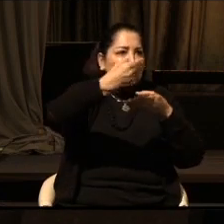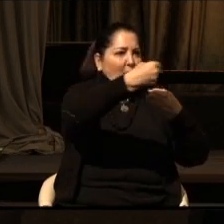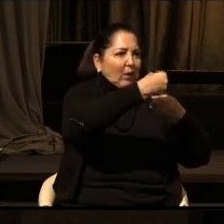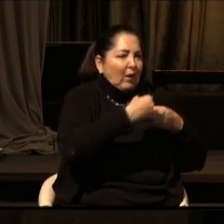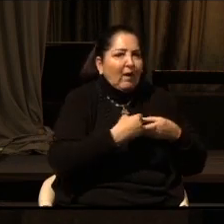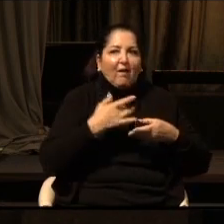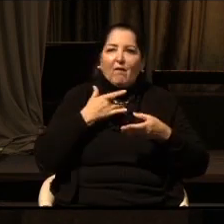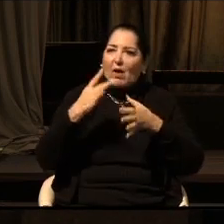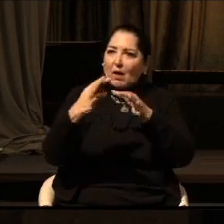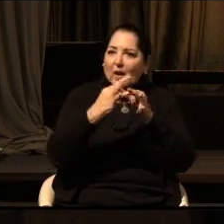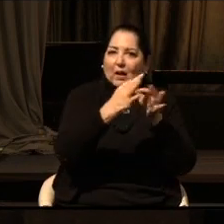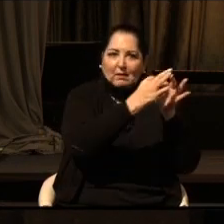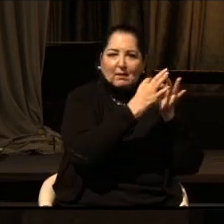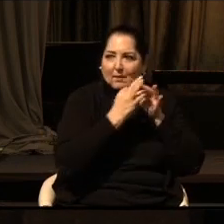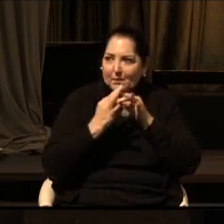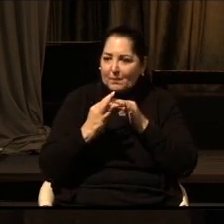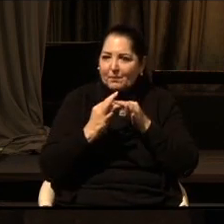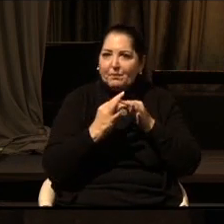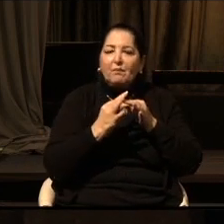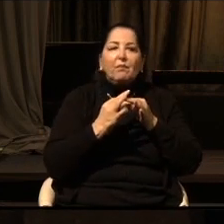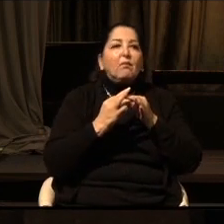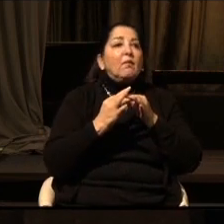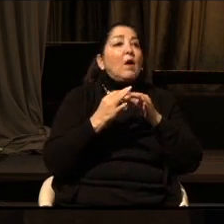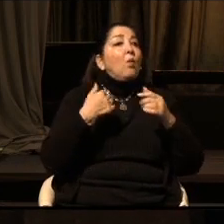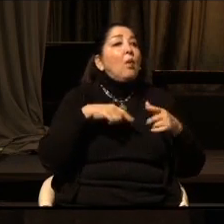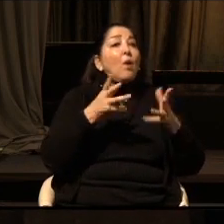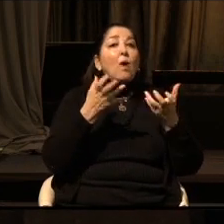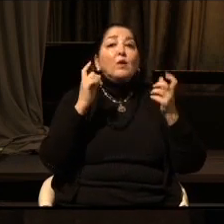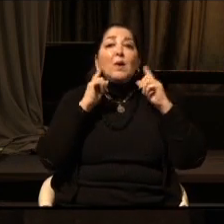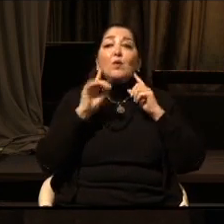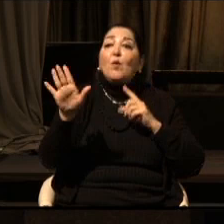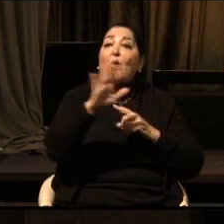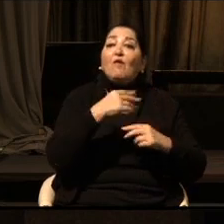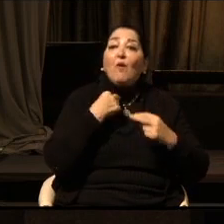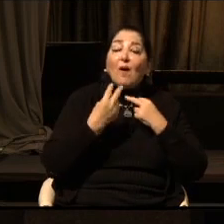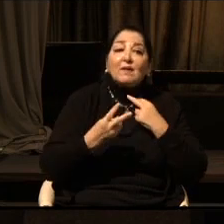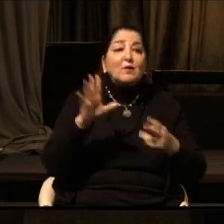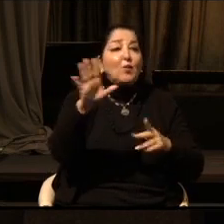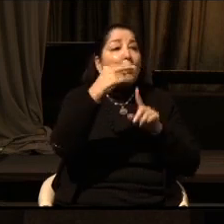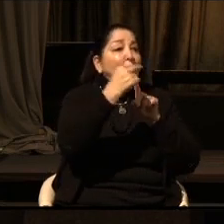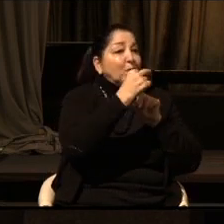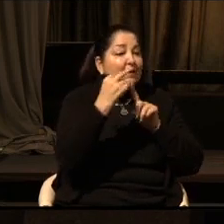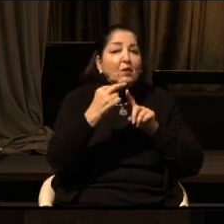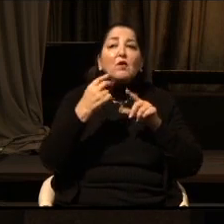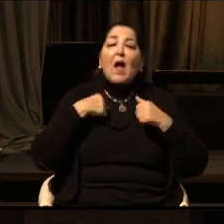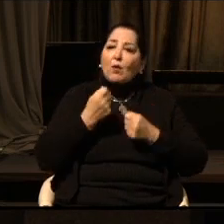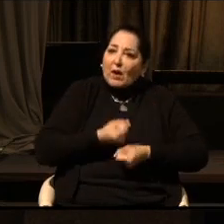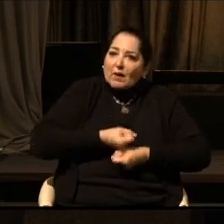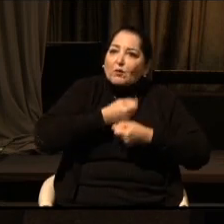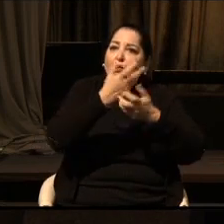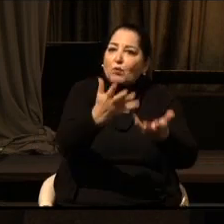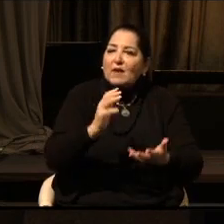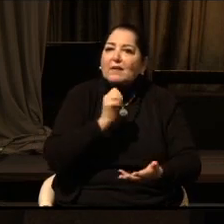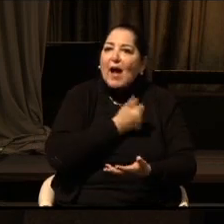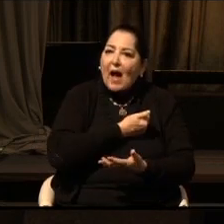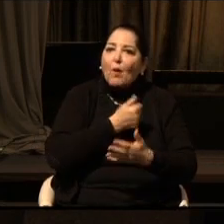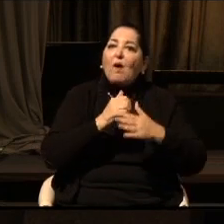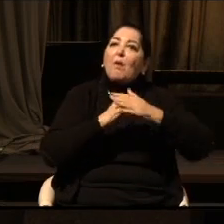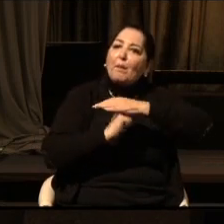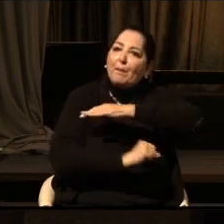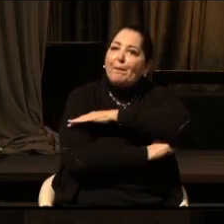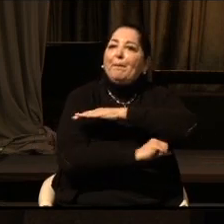voices and perspectives as we reimagine some fundamentals of the field and co-create our